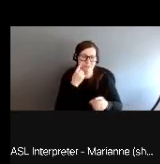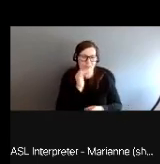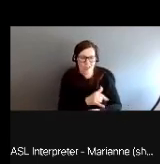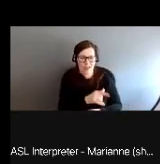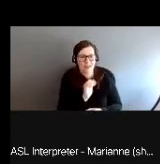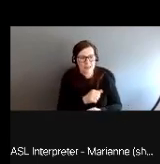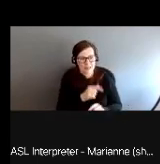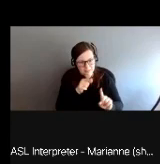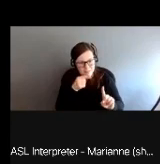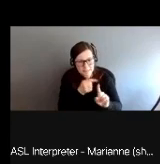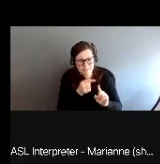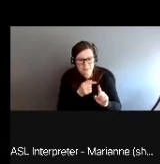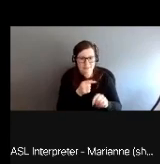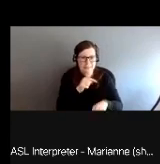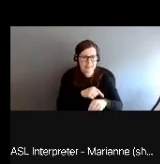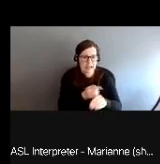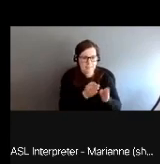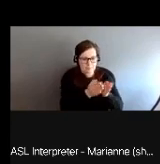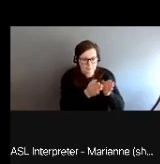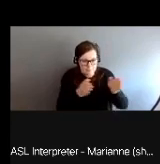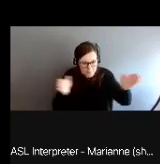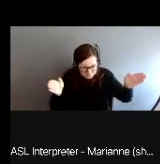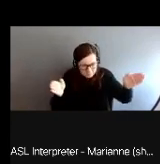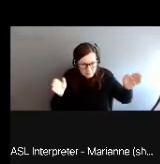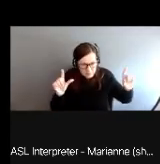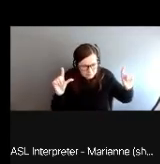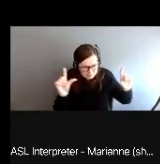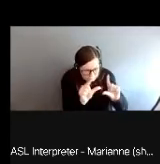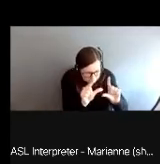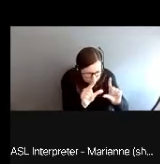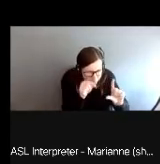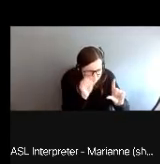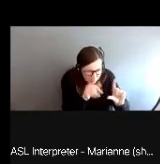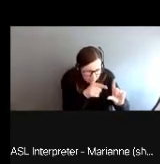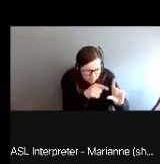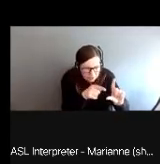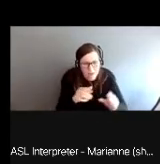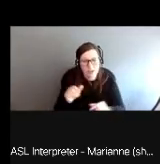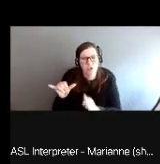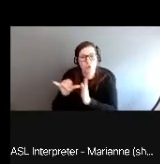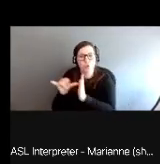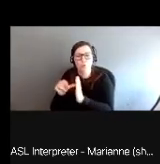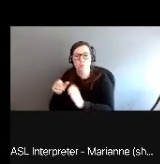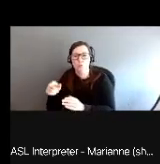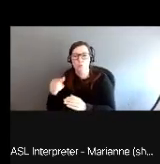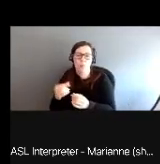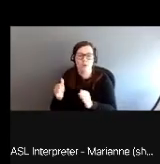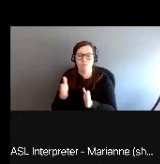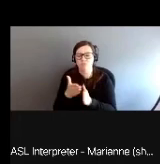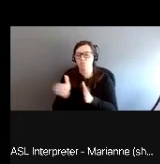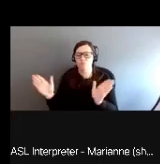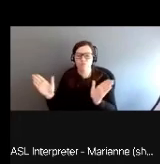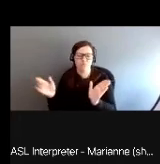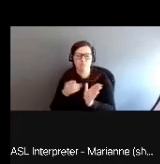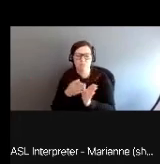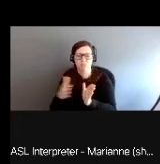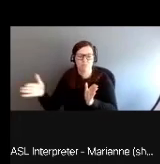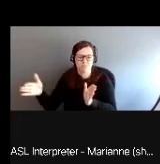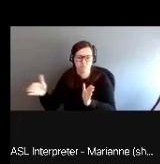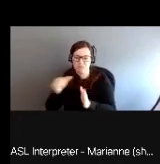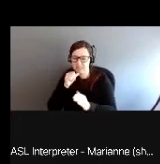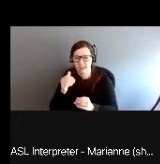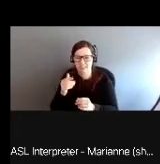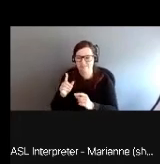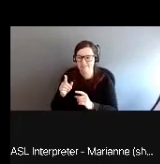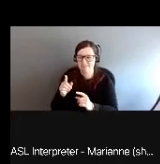out in a very precise fashion. So it makes a huge difference. But if it is really just the beginning or the end, you can upload it to YouTube